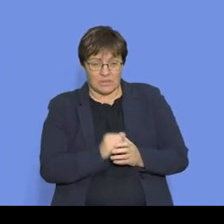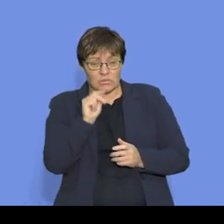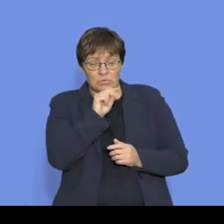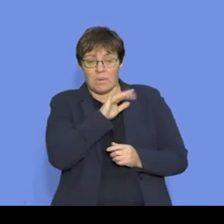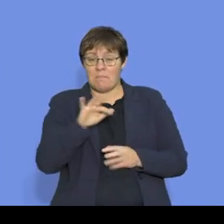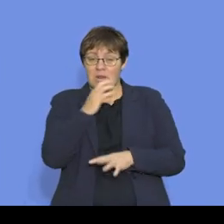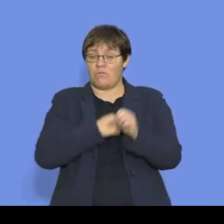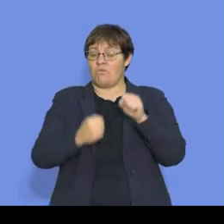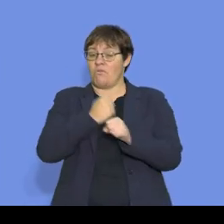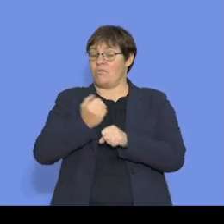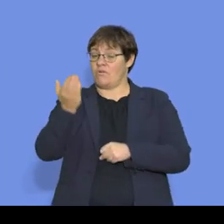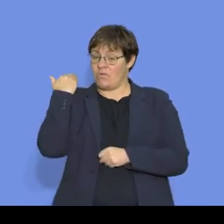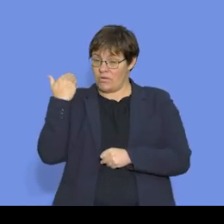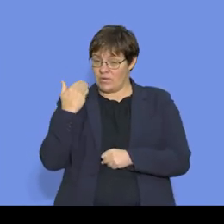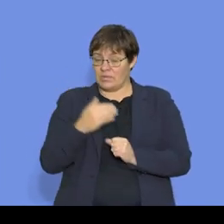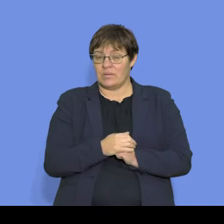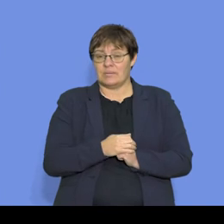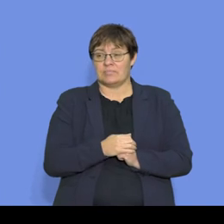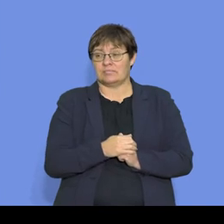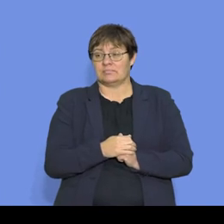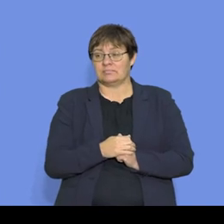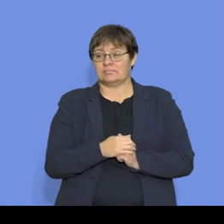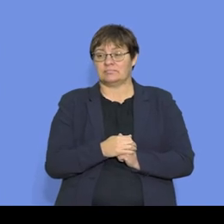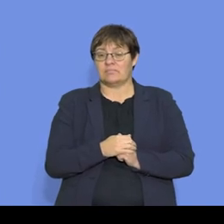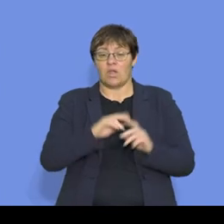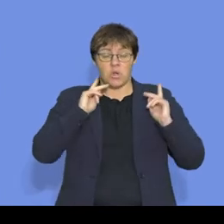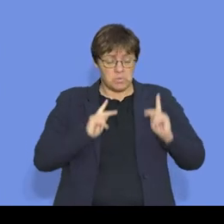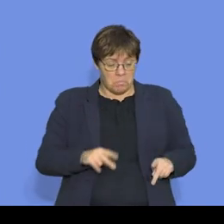So 2 million years ago, humans